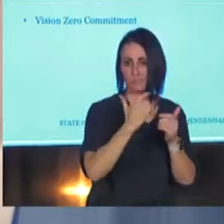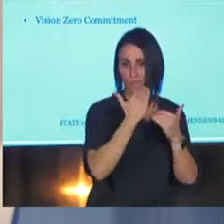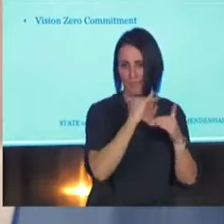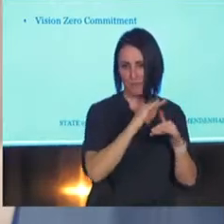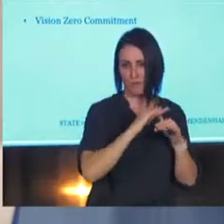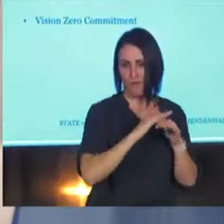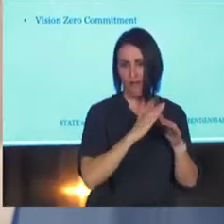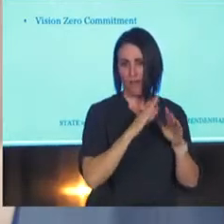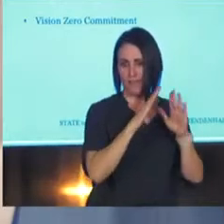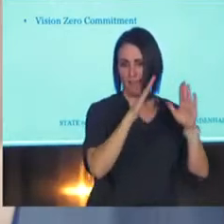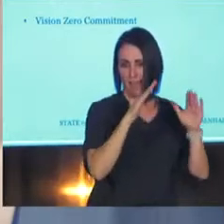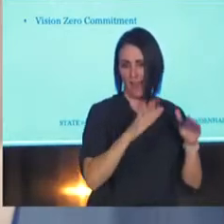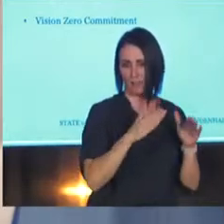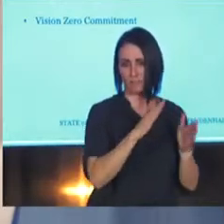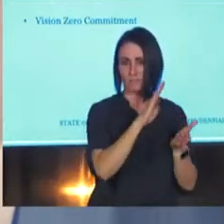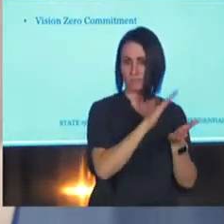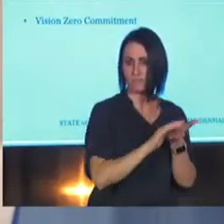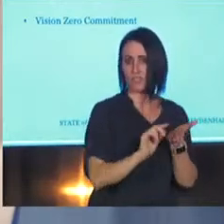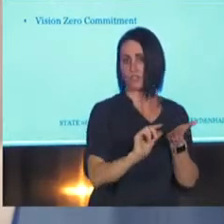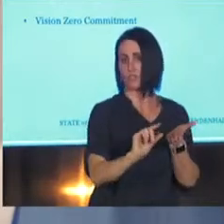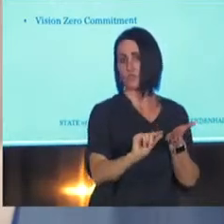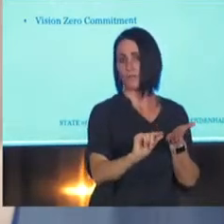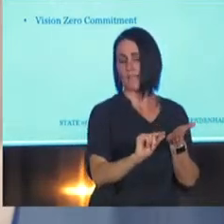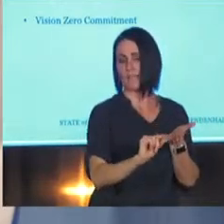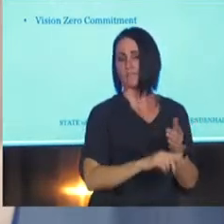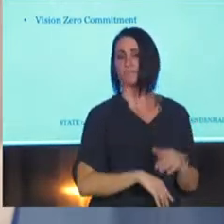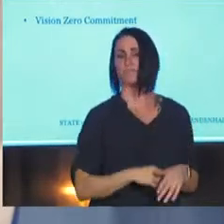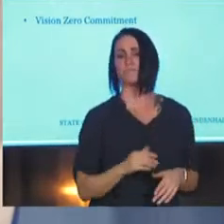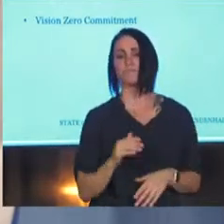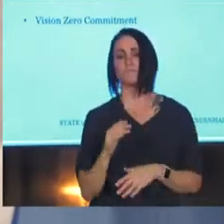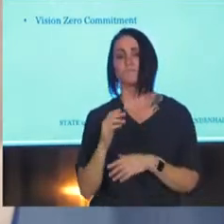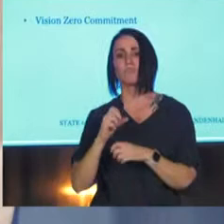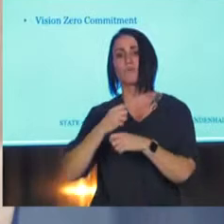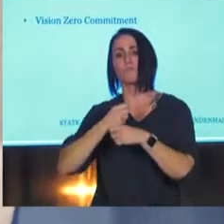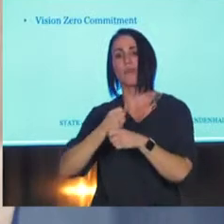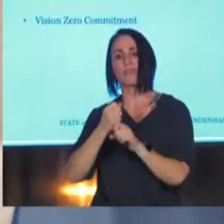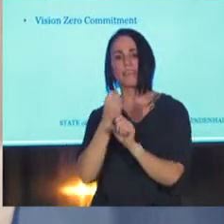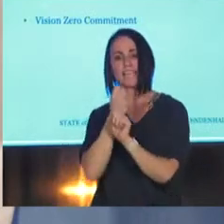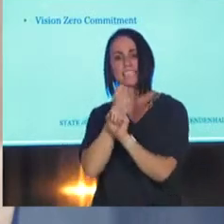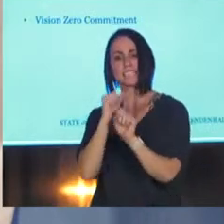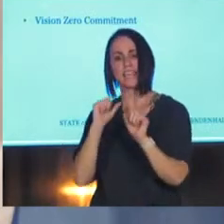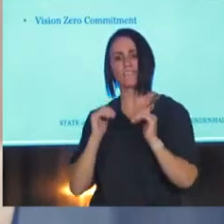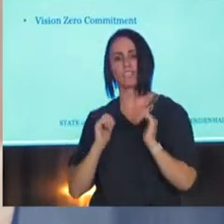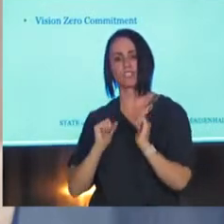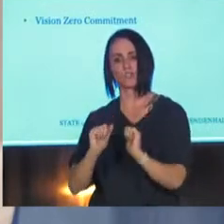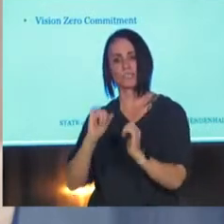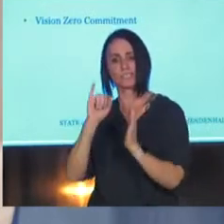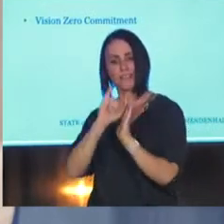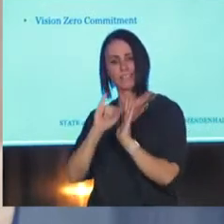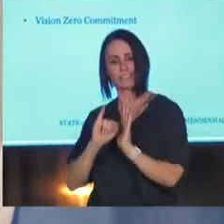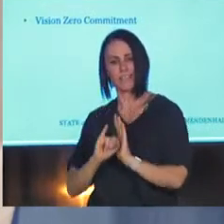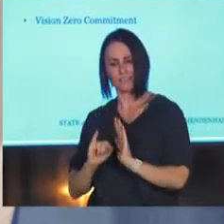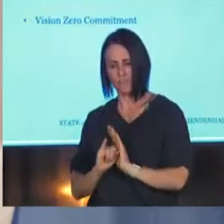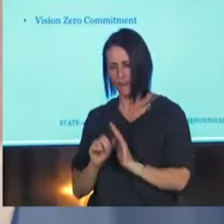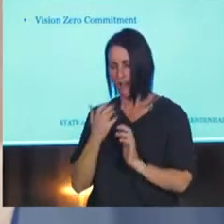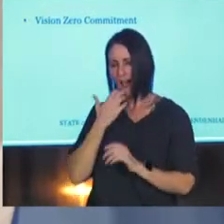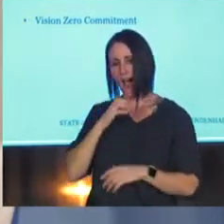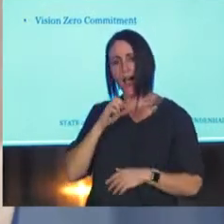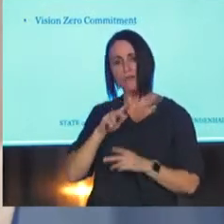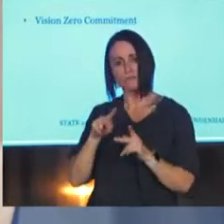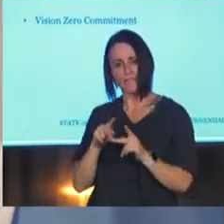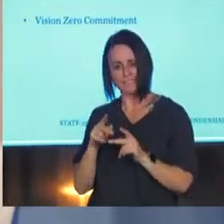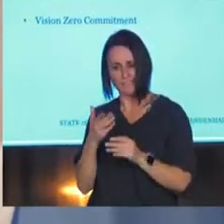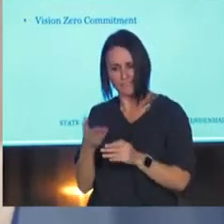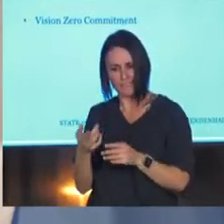streets from 25 to 20 miles an hour, and creating a Safe Streets Task Force to identify traffic violence hotspots